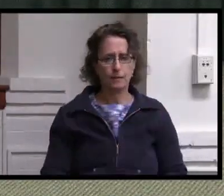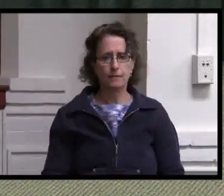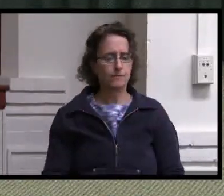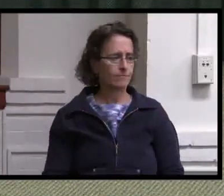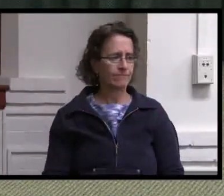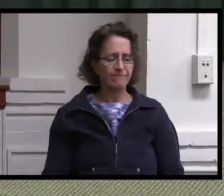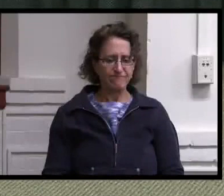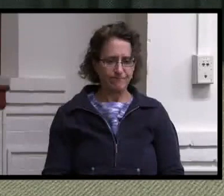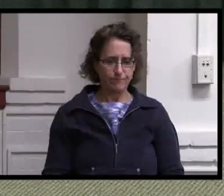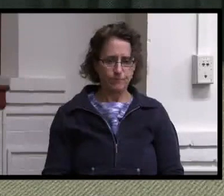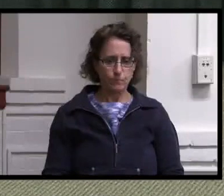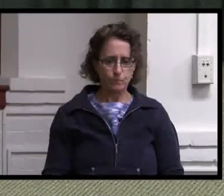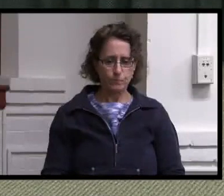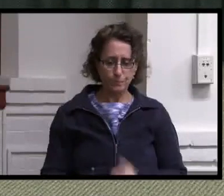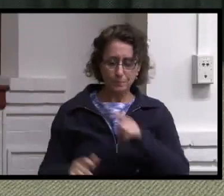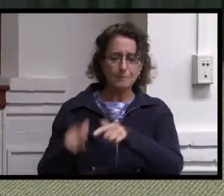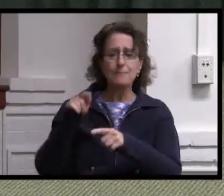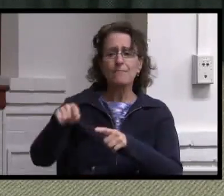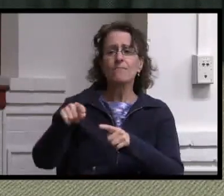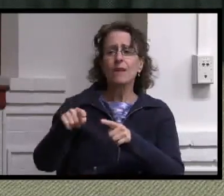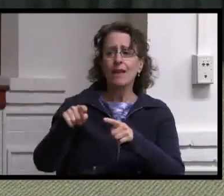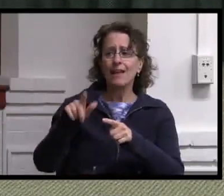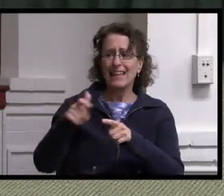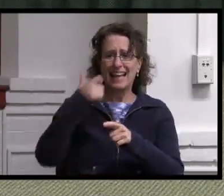And there's going to be a legal element to that. Exactly.